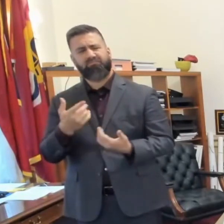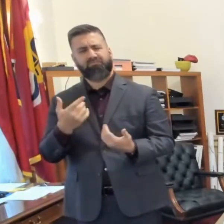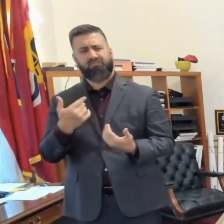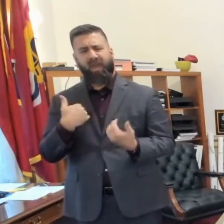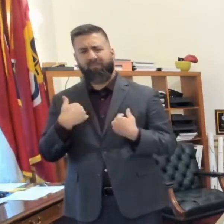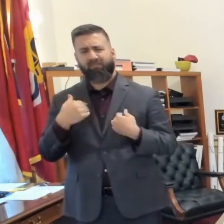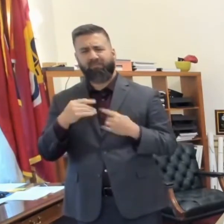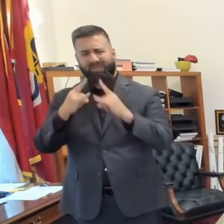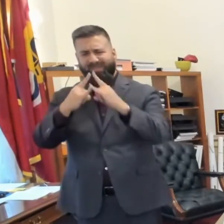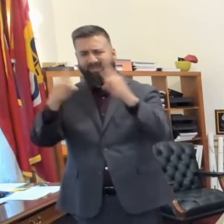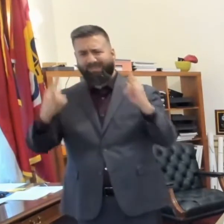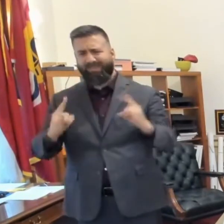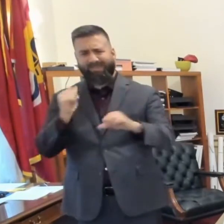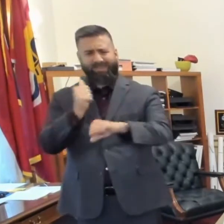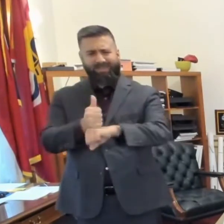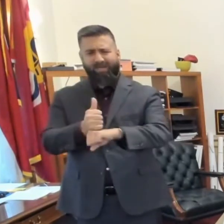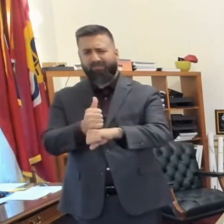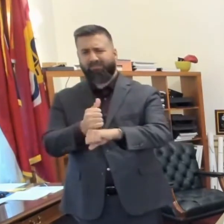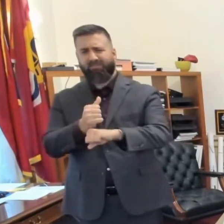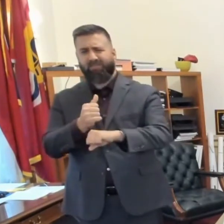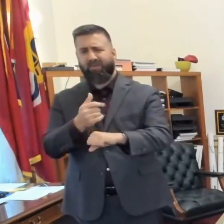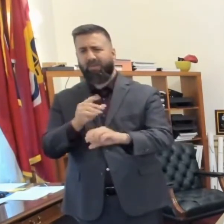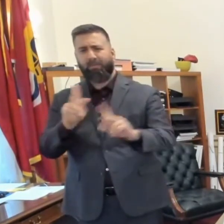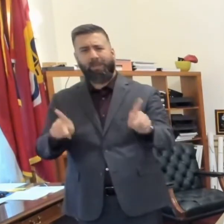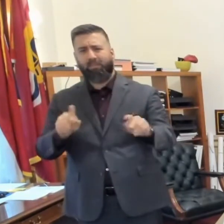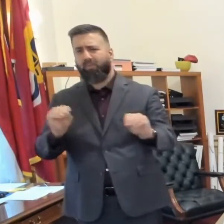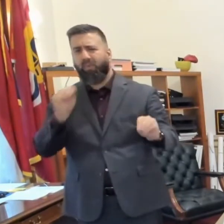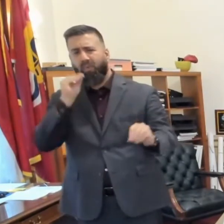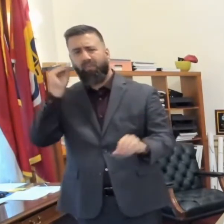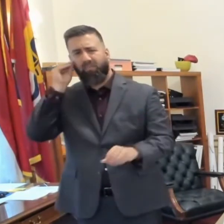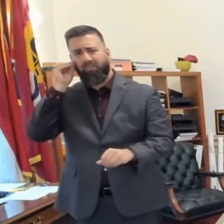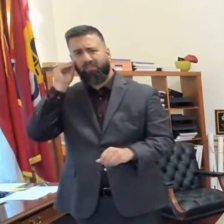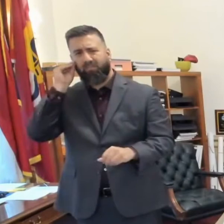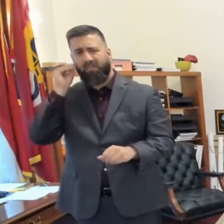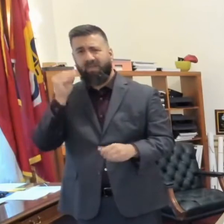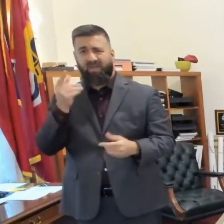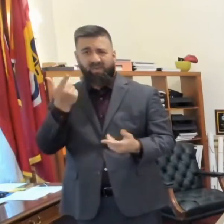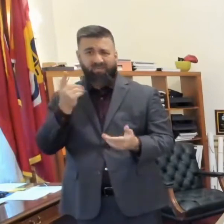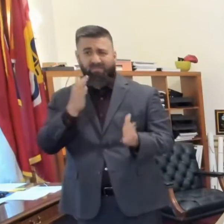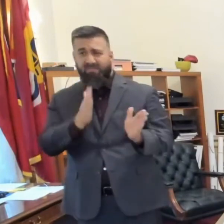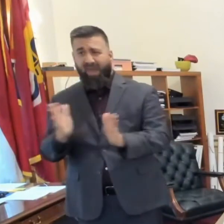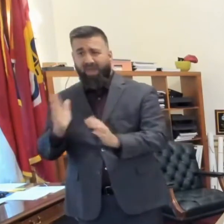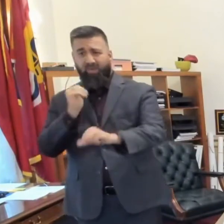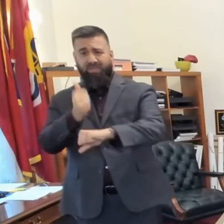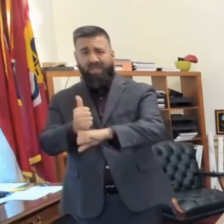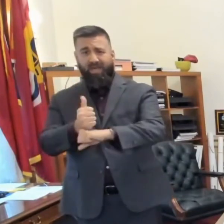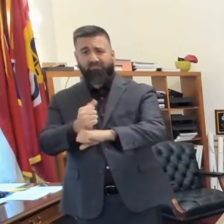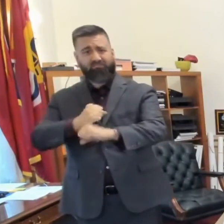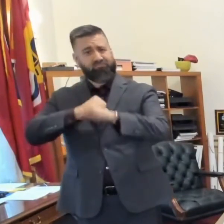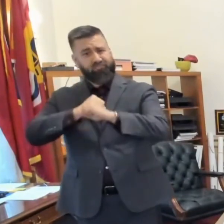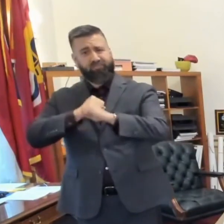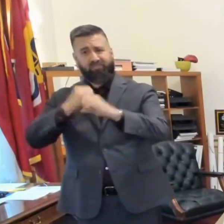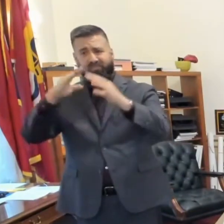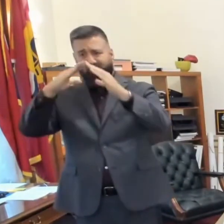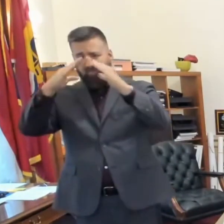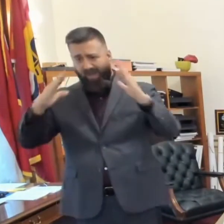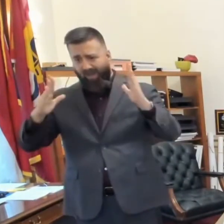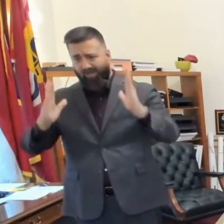continued opportunities to provide them with shelter now that the temperature is dropping? There are.